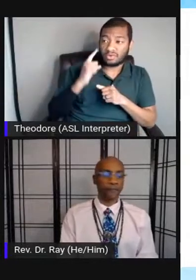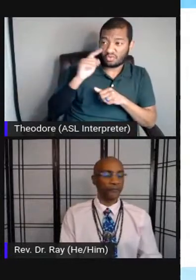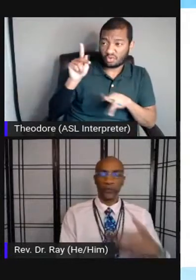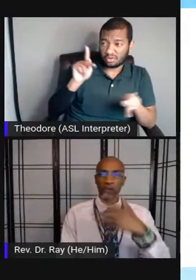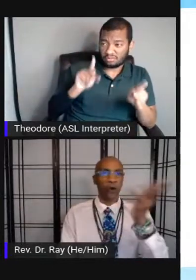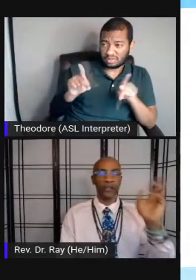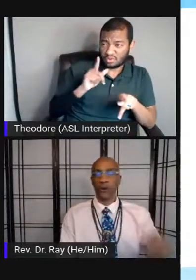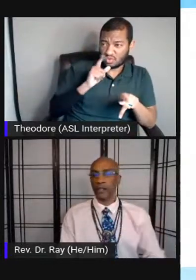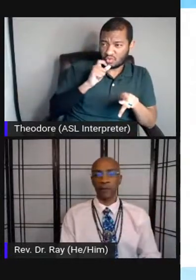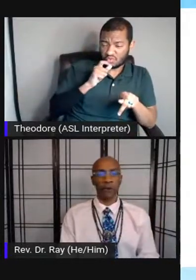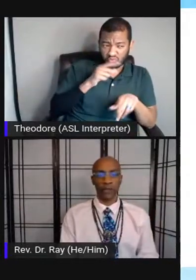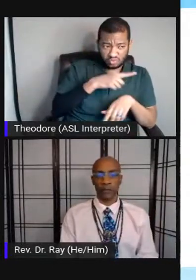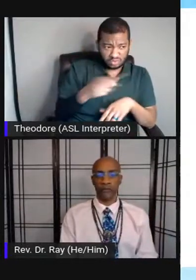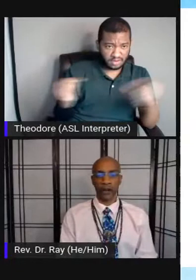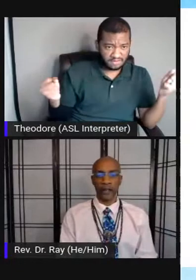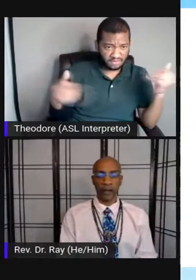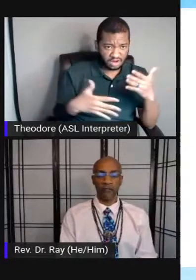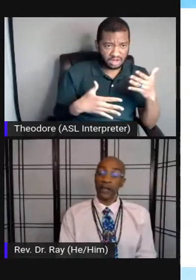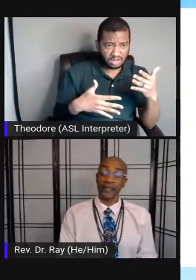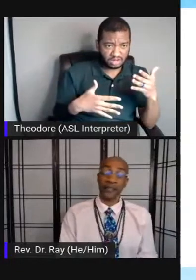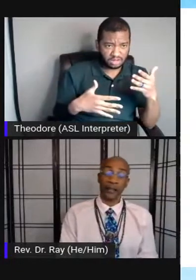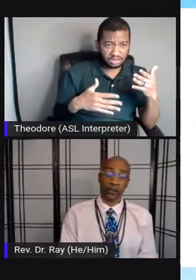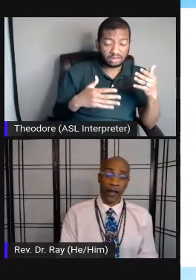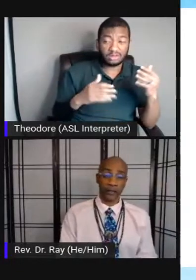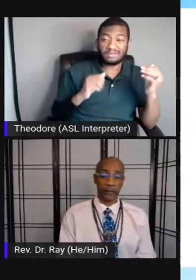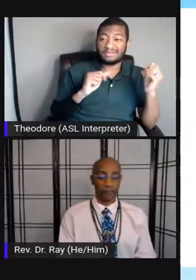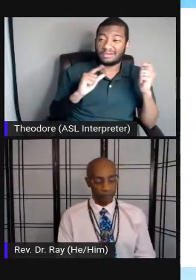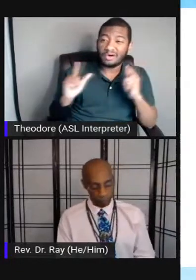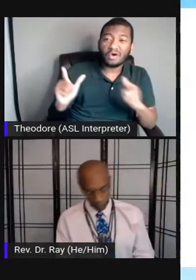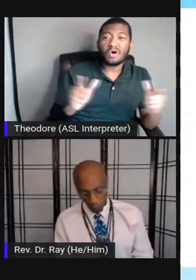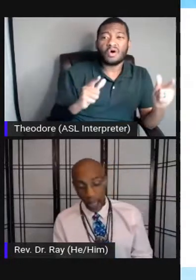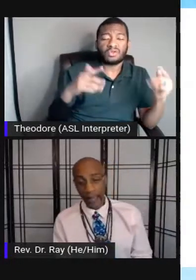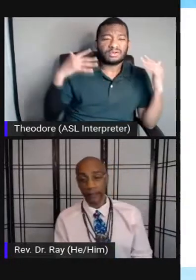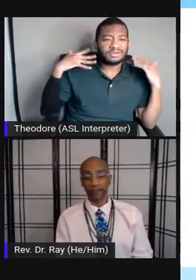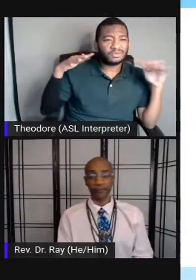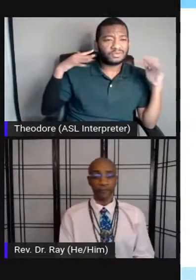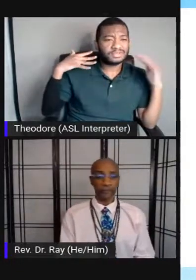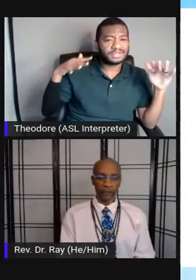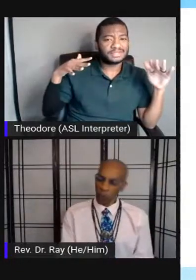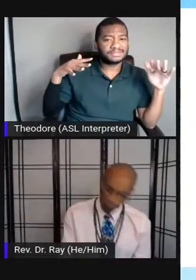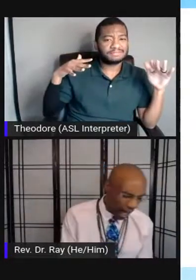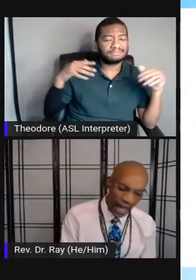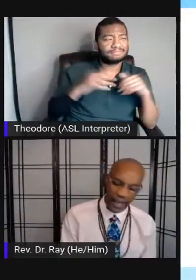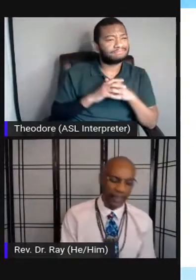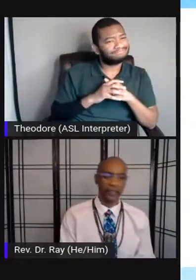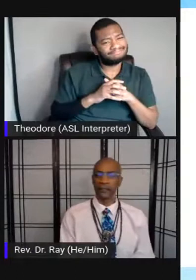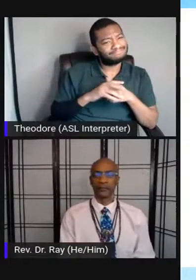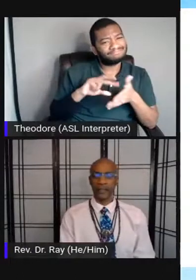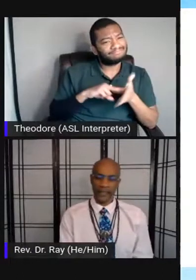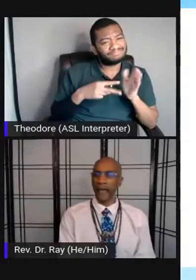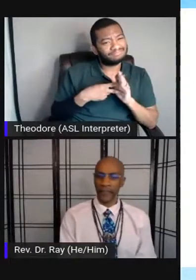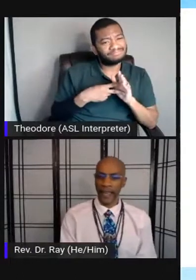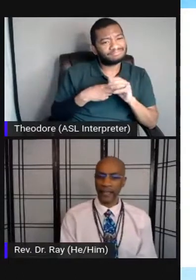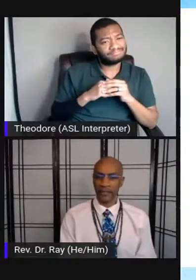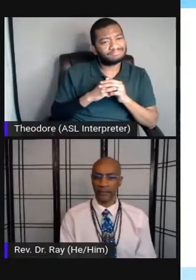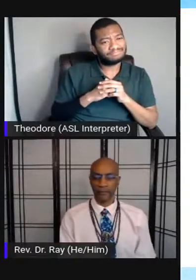afraid, there's always going to be more to be afraid of because it's unaddressed. But why? Why is